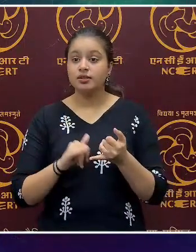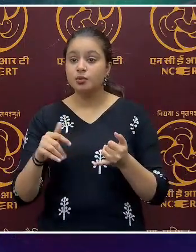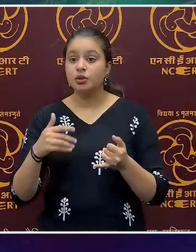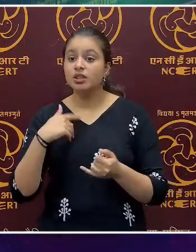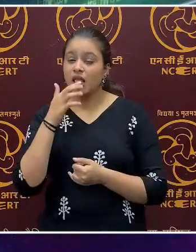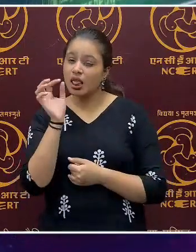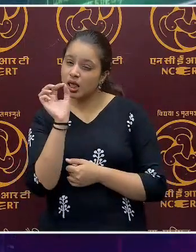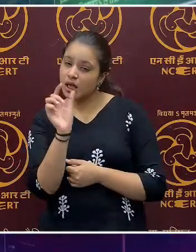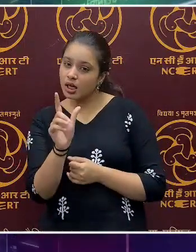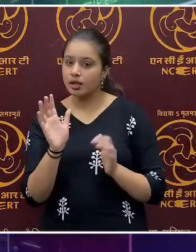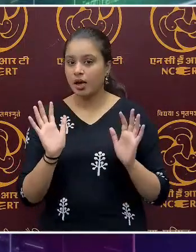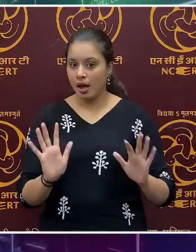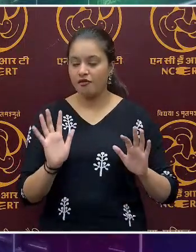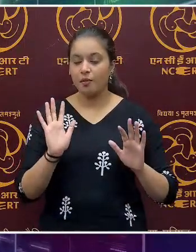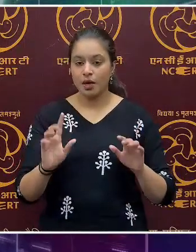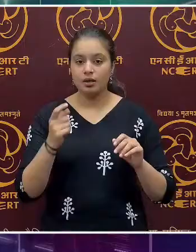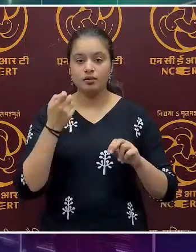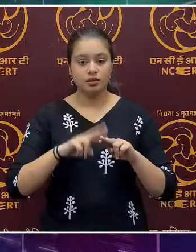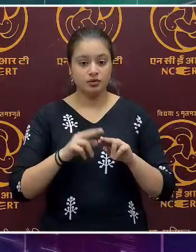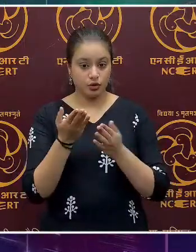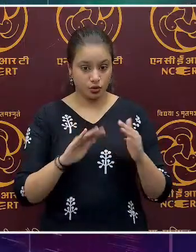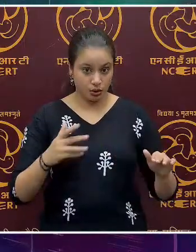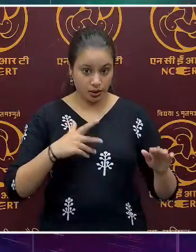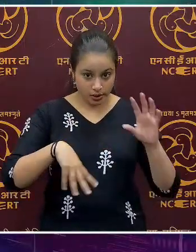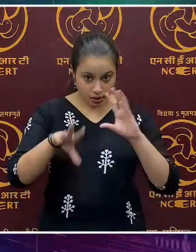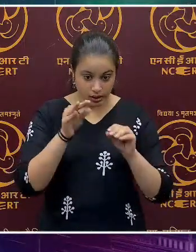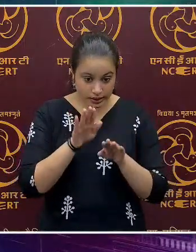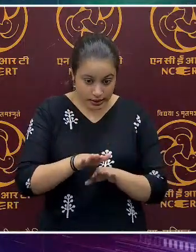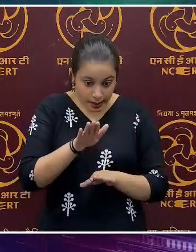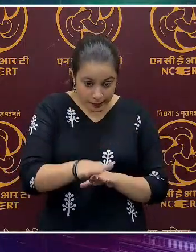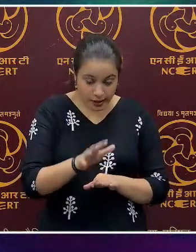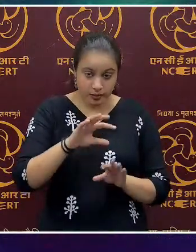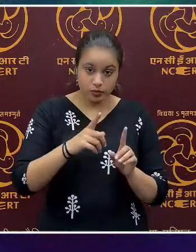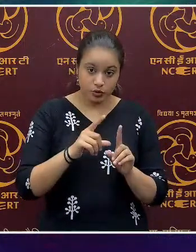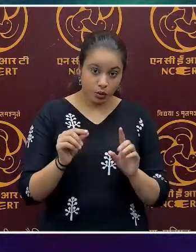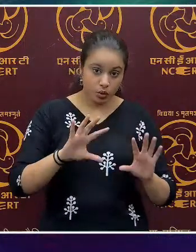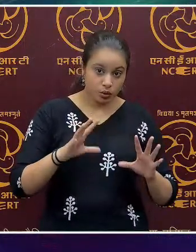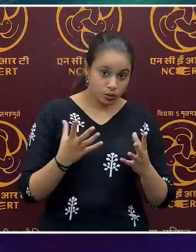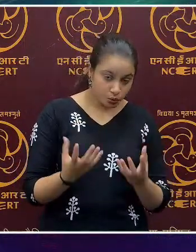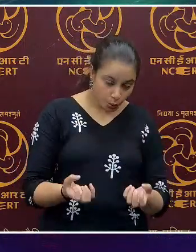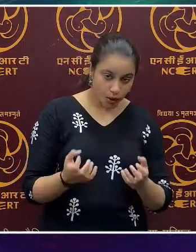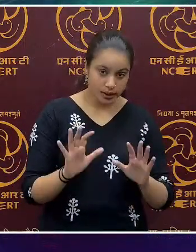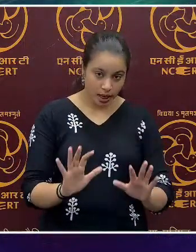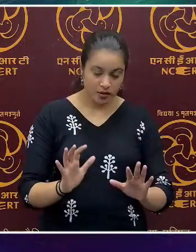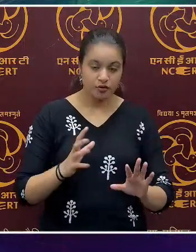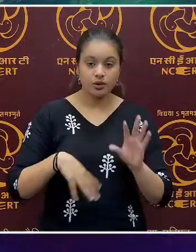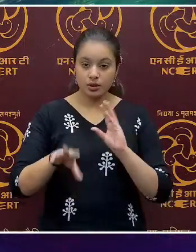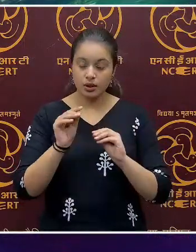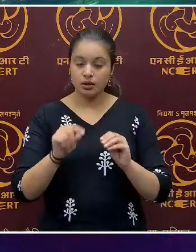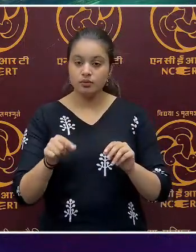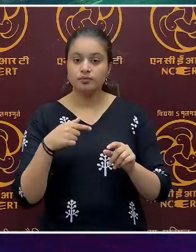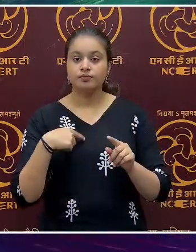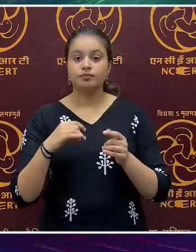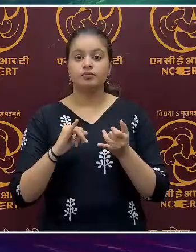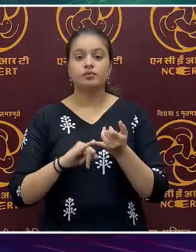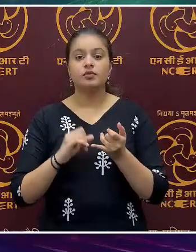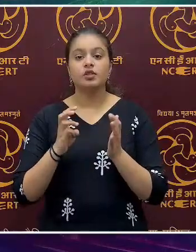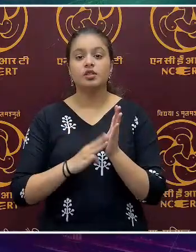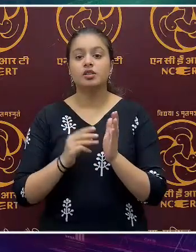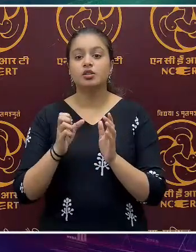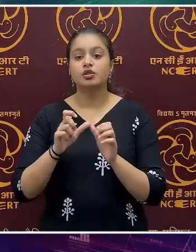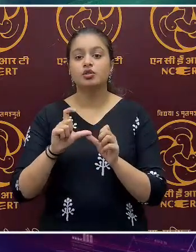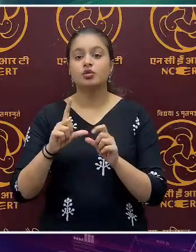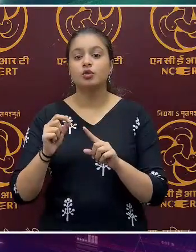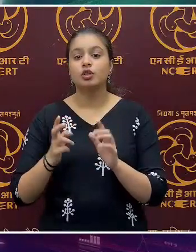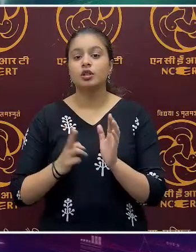but if user want to understand like by step what we need to do in this simulation, so he will go through this simulation procedure. Here